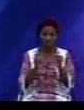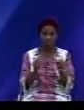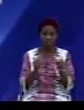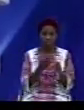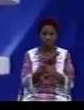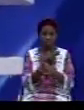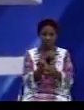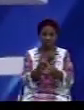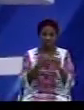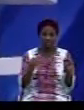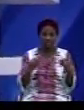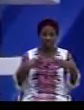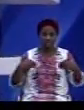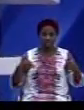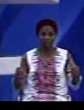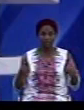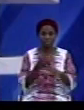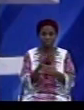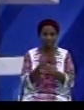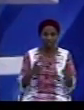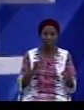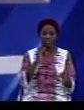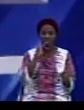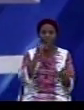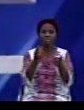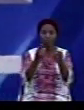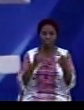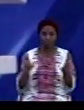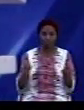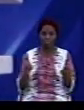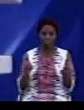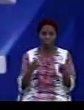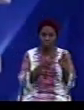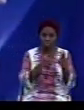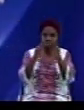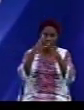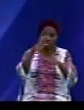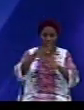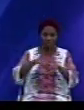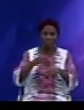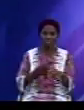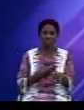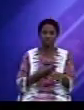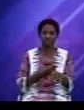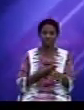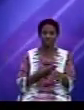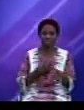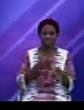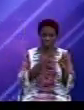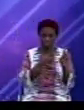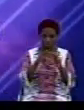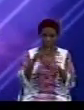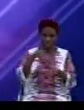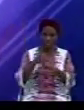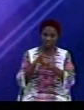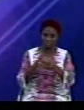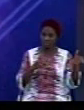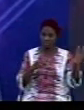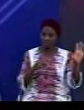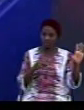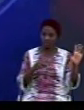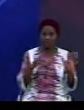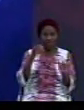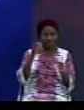the deliverance is coming from. Look on us. Look at verse 5. It says, and he